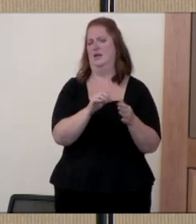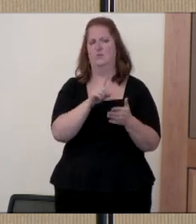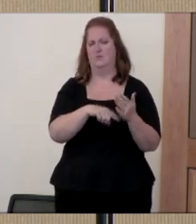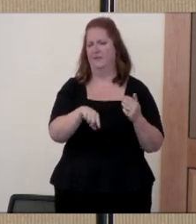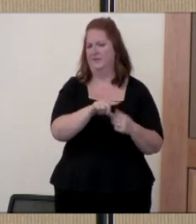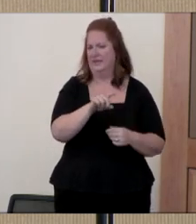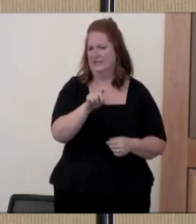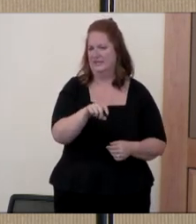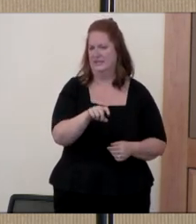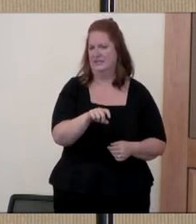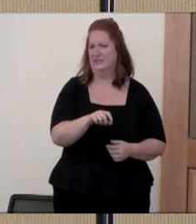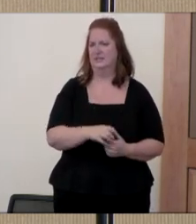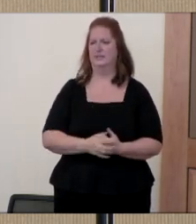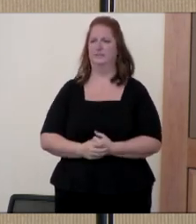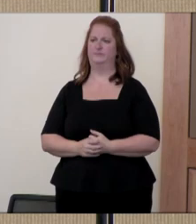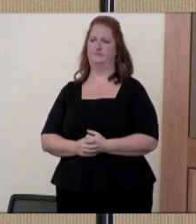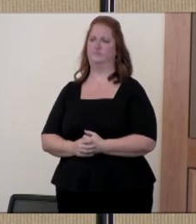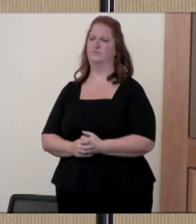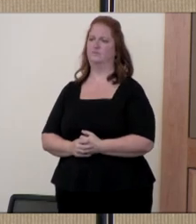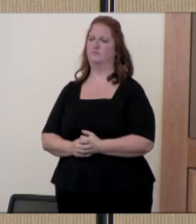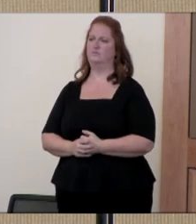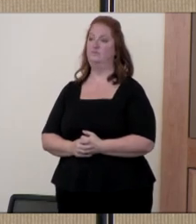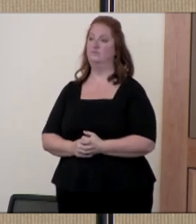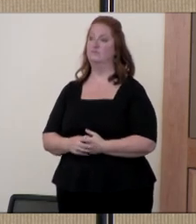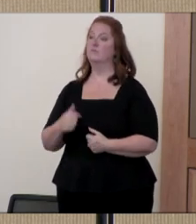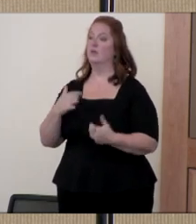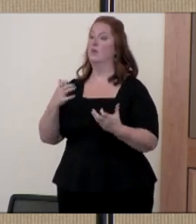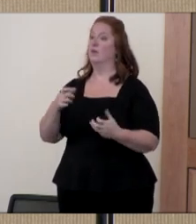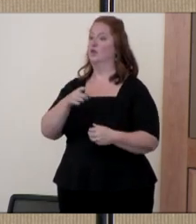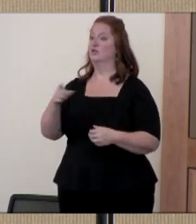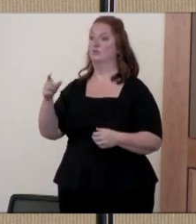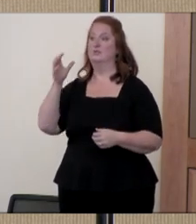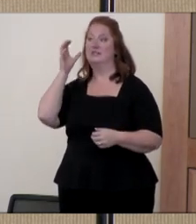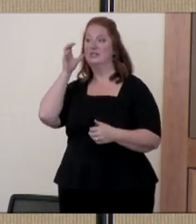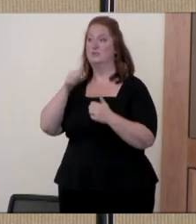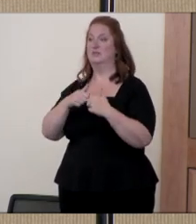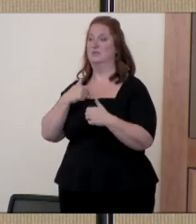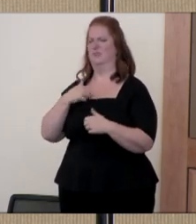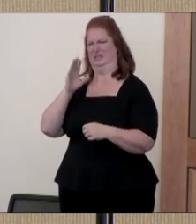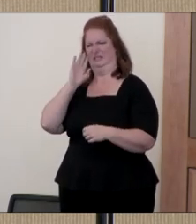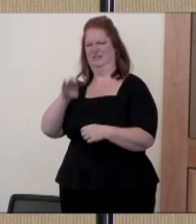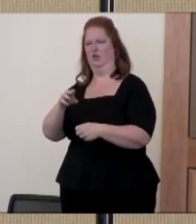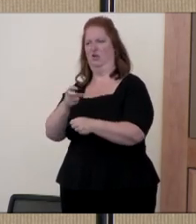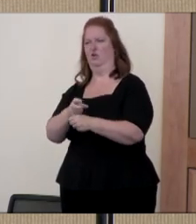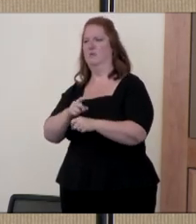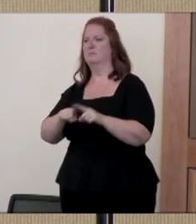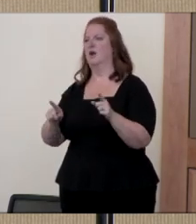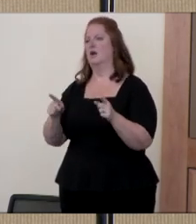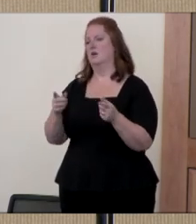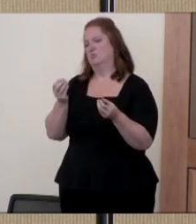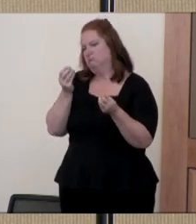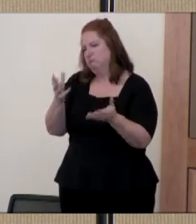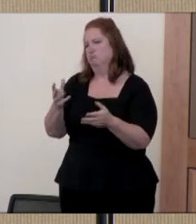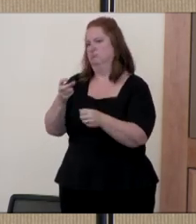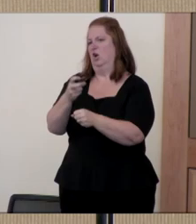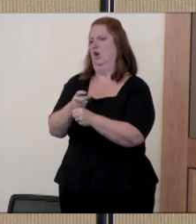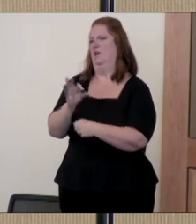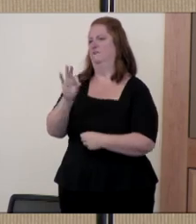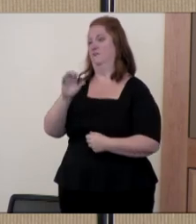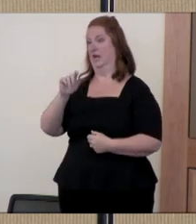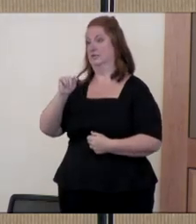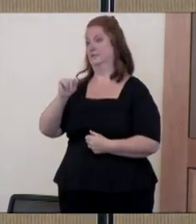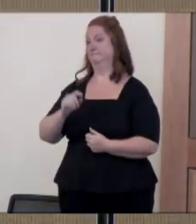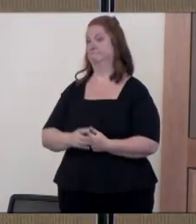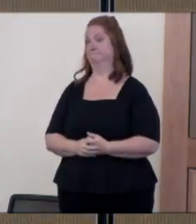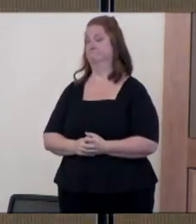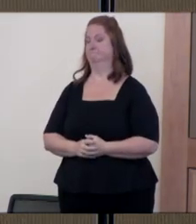need. And I want you to do some listening with me. This is kind of hard, but I want to share some hard facts with you.